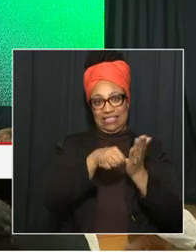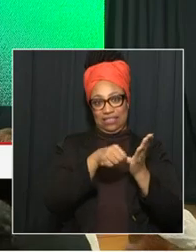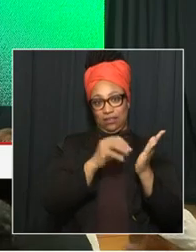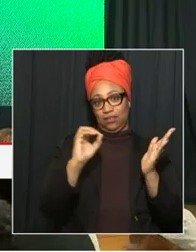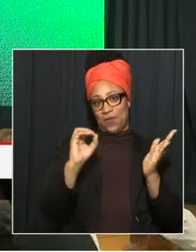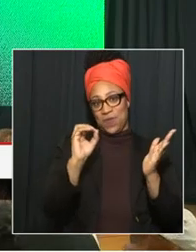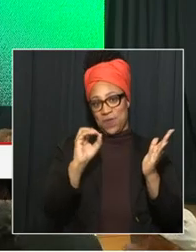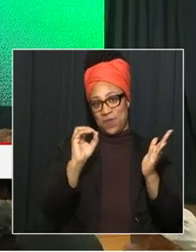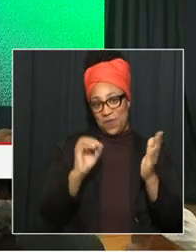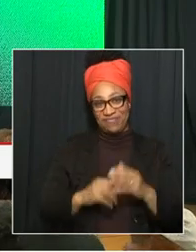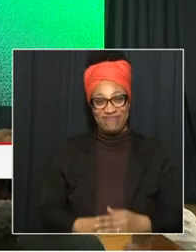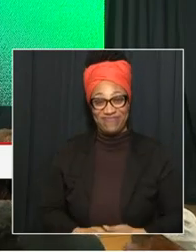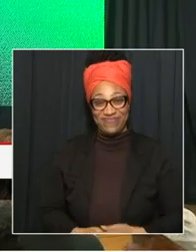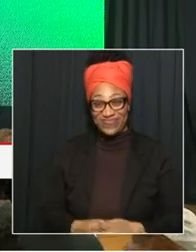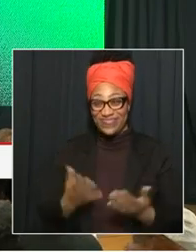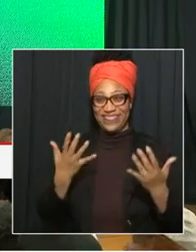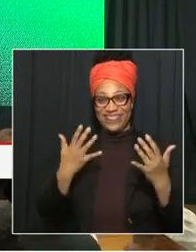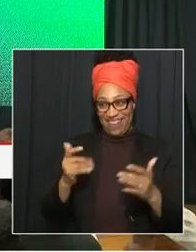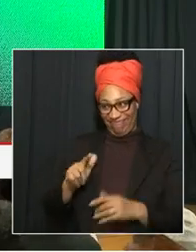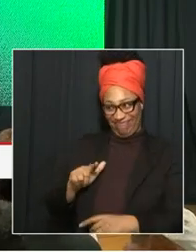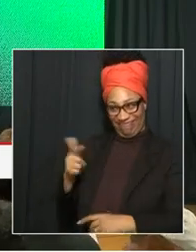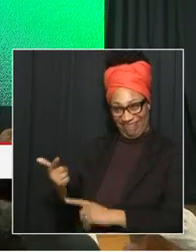Hattie Holmes.